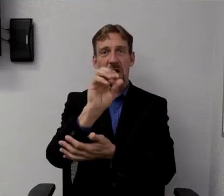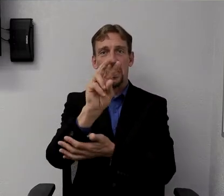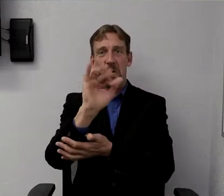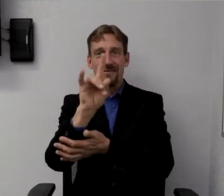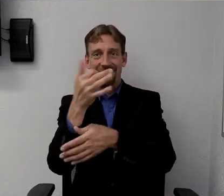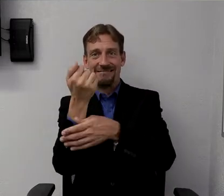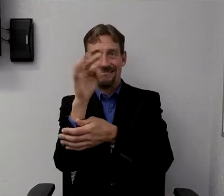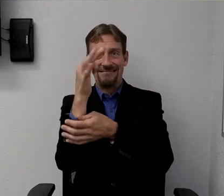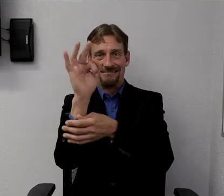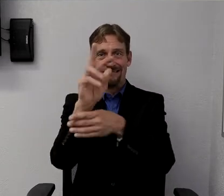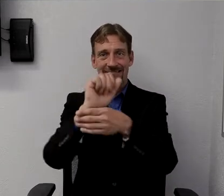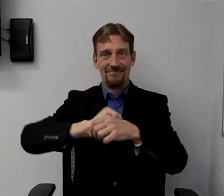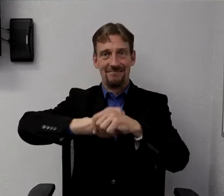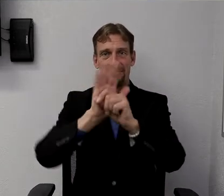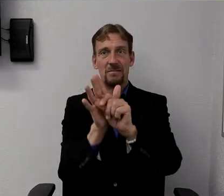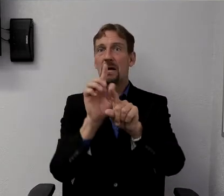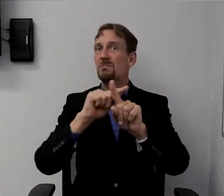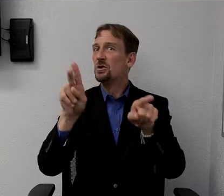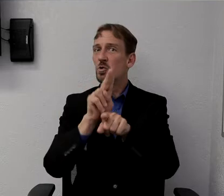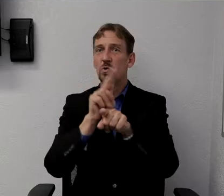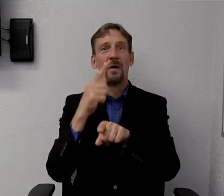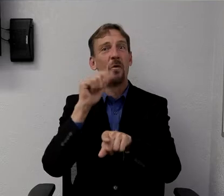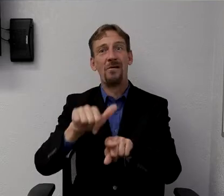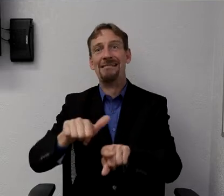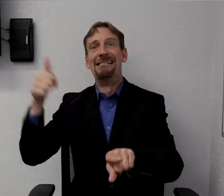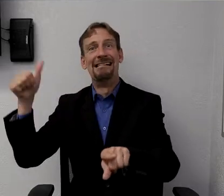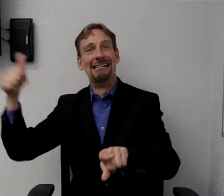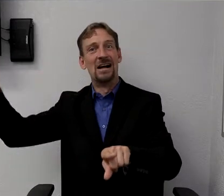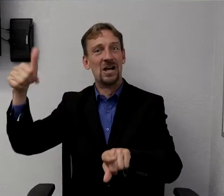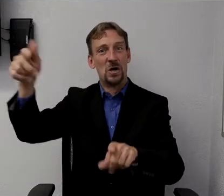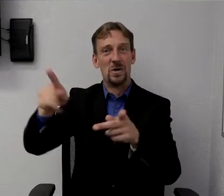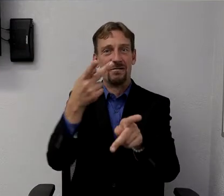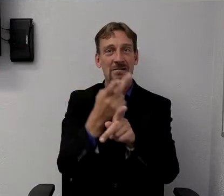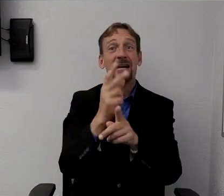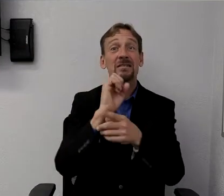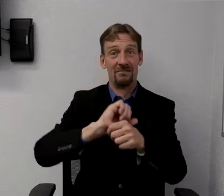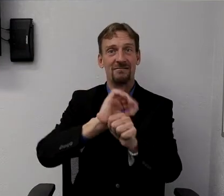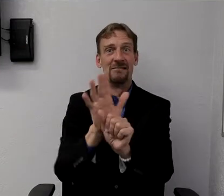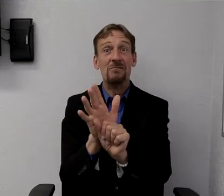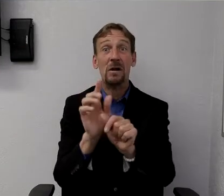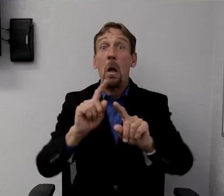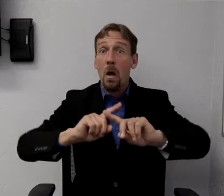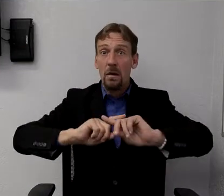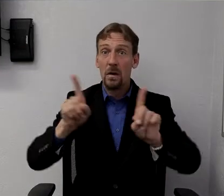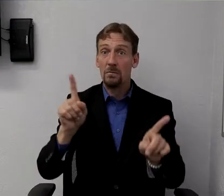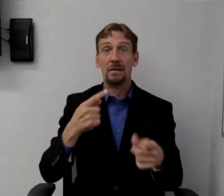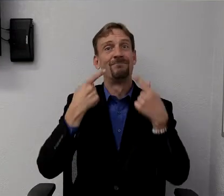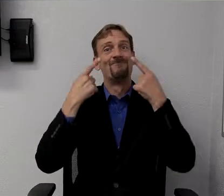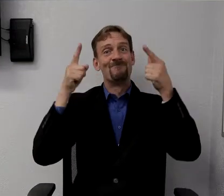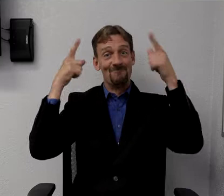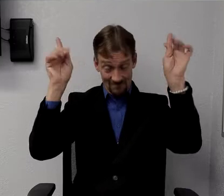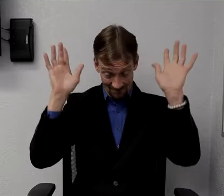COVID-19 virus. They were designed to treat other viruses, but they have proven to be fairly